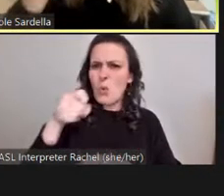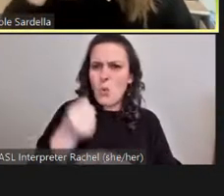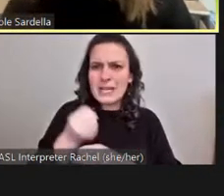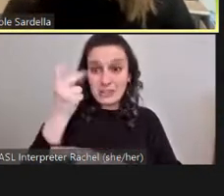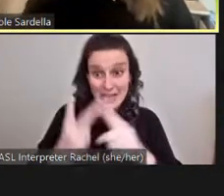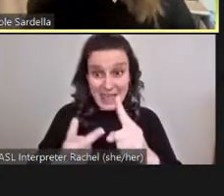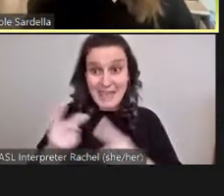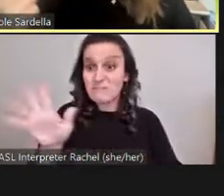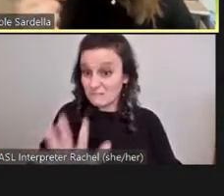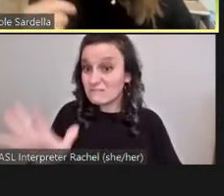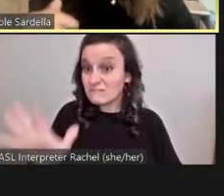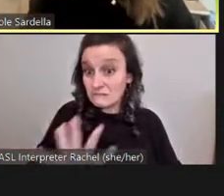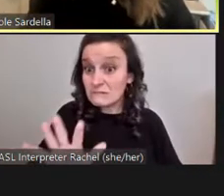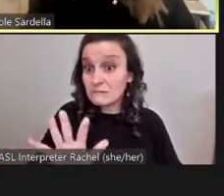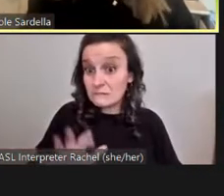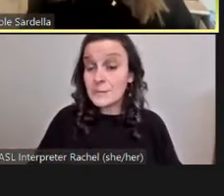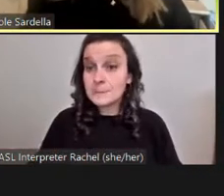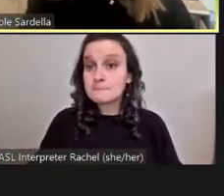half,